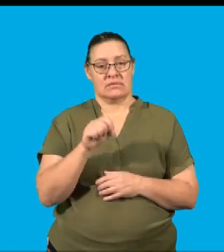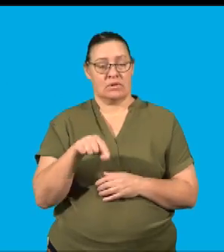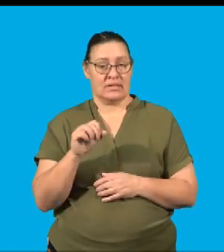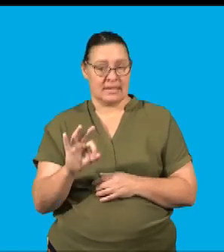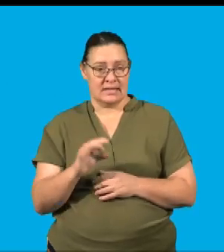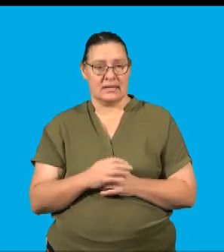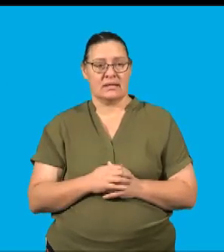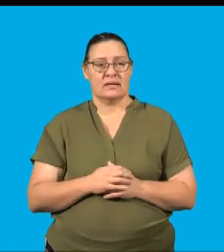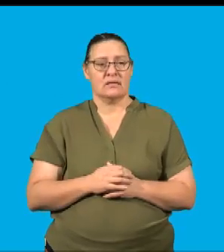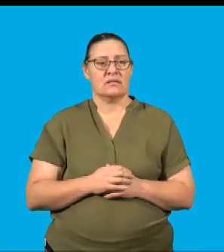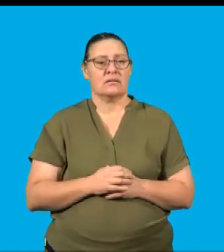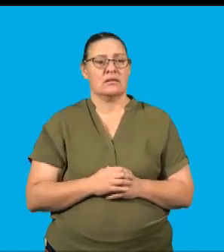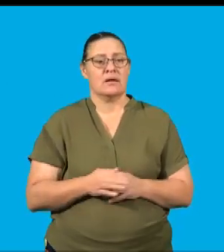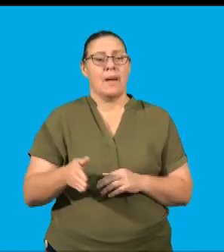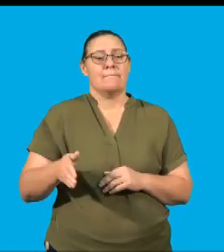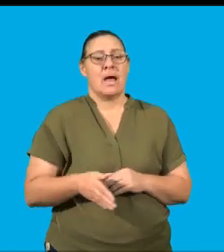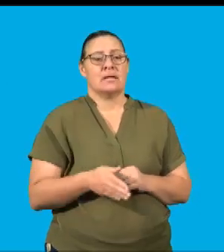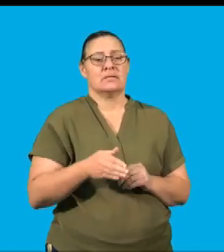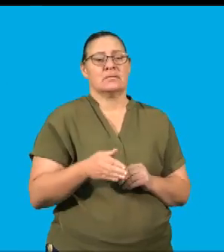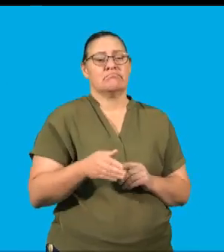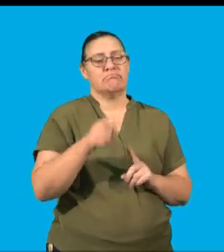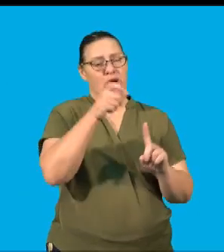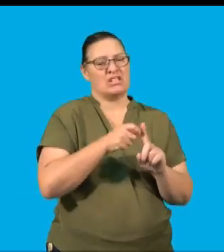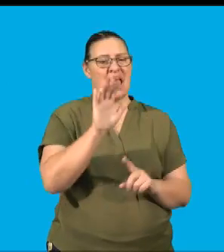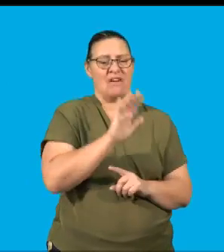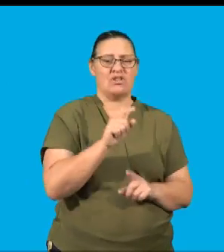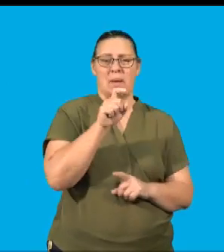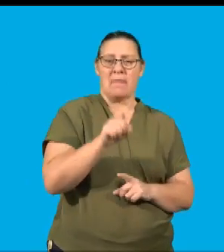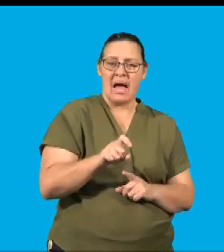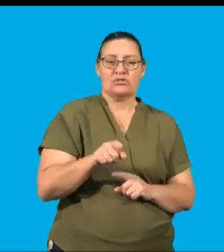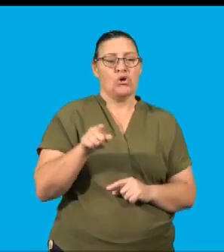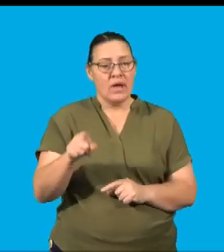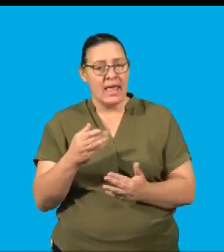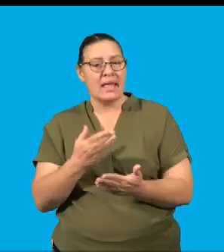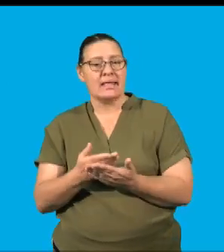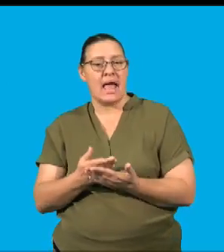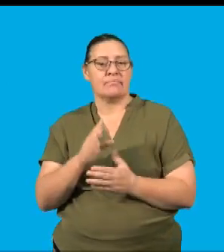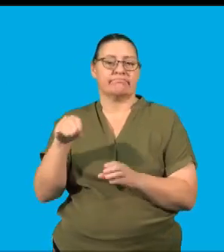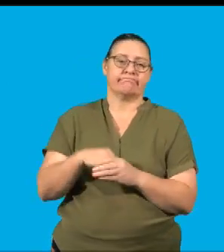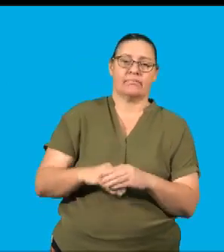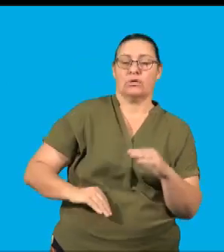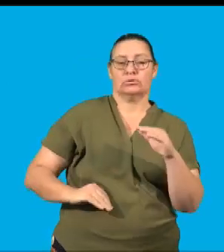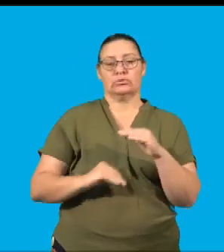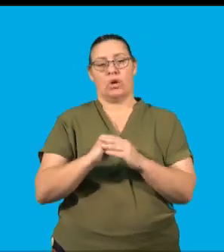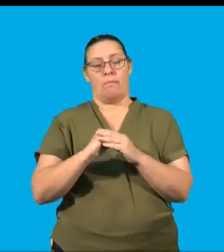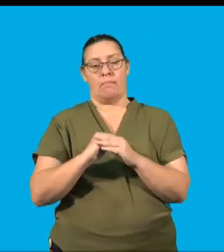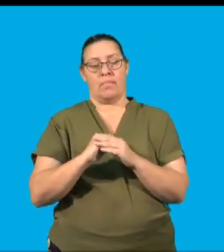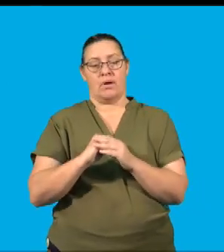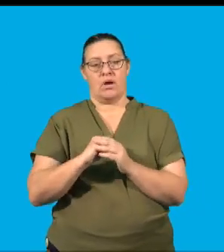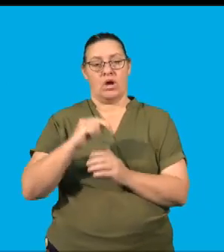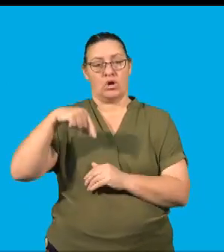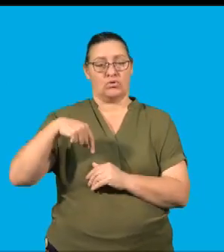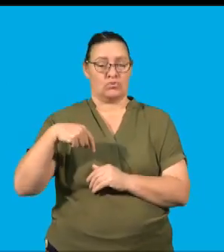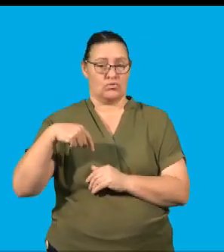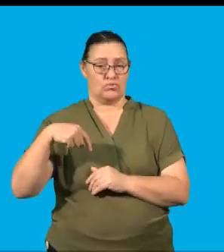6.3, what must a batsman's average be for him to be in the top quartile? Remember what